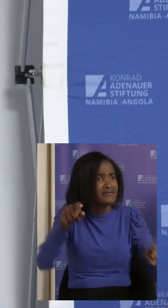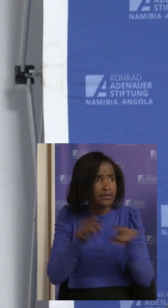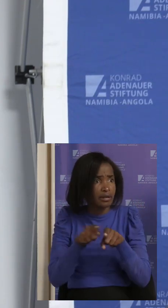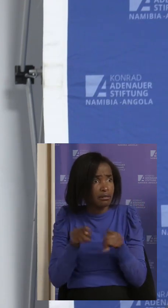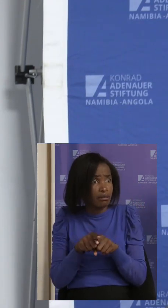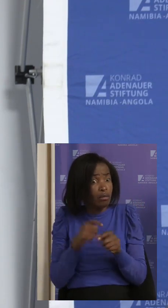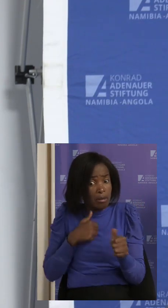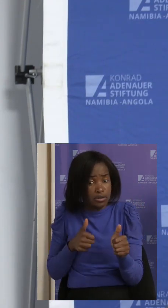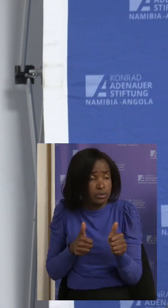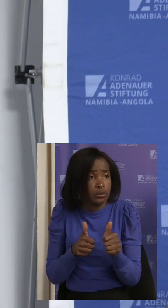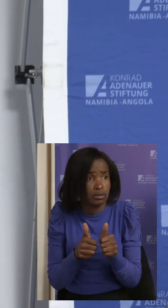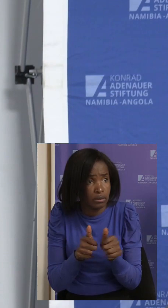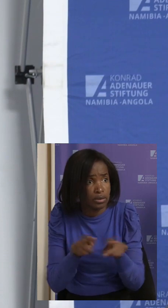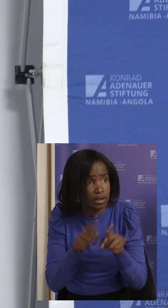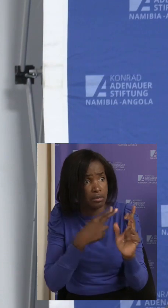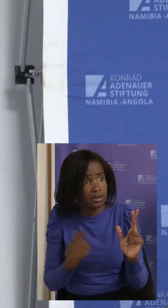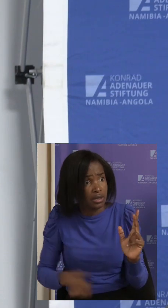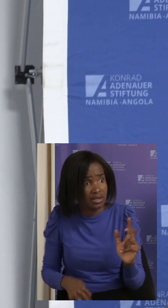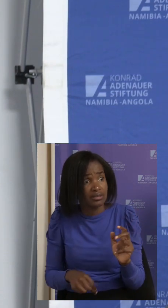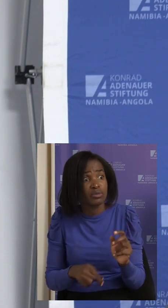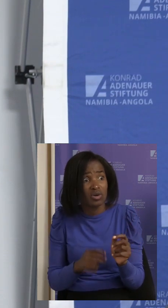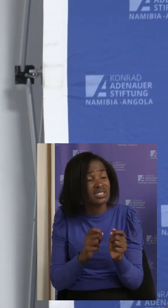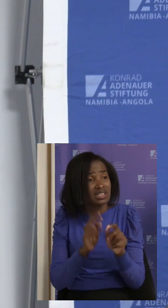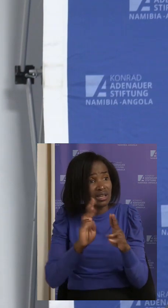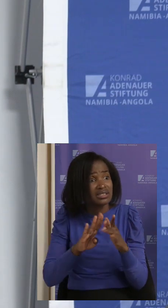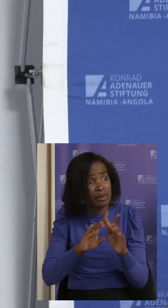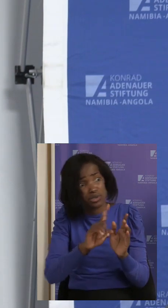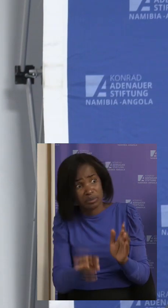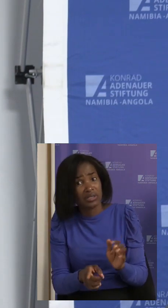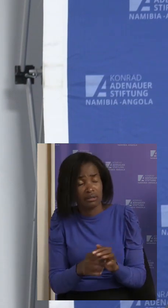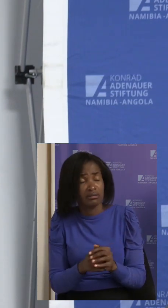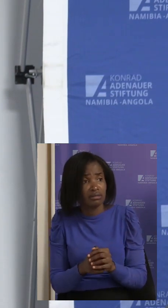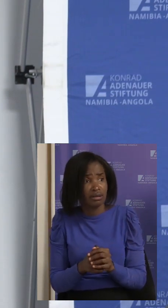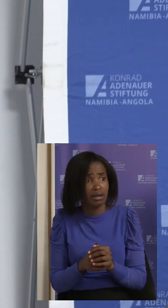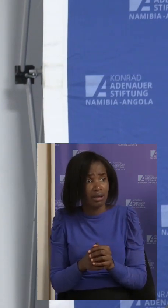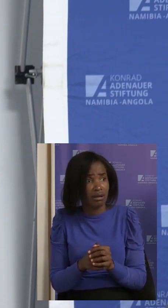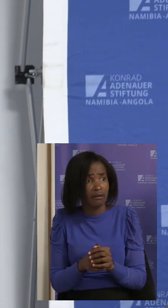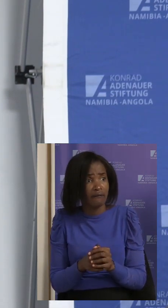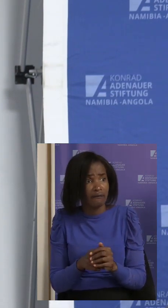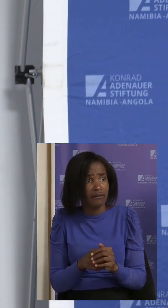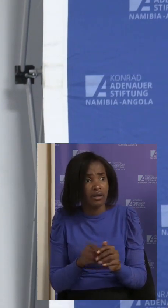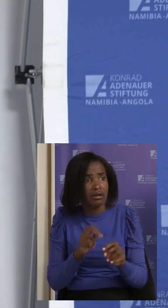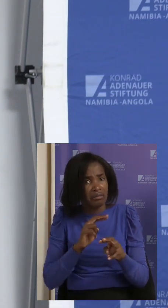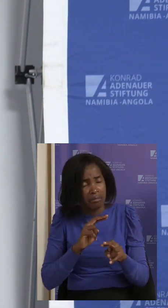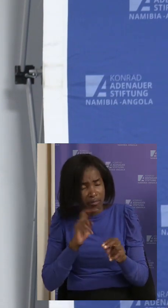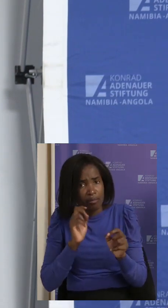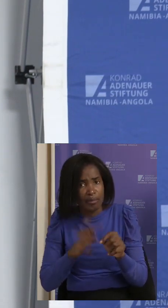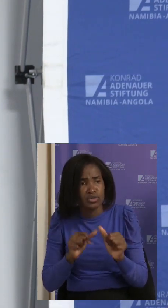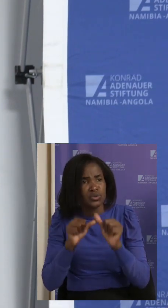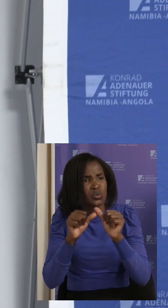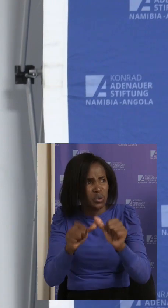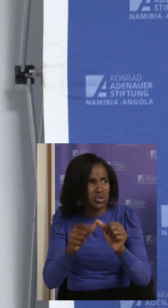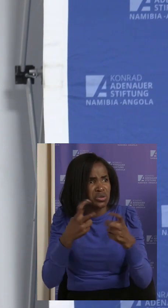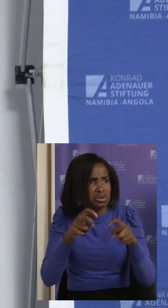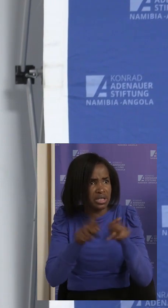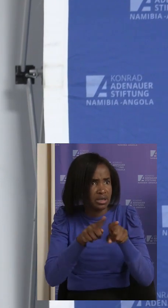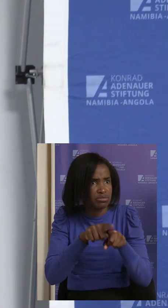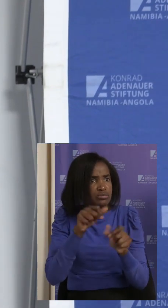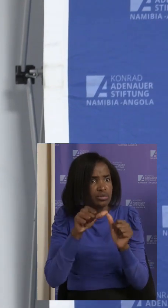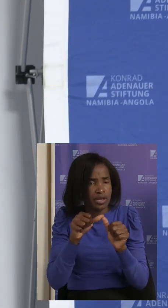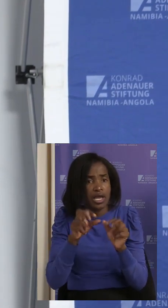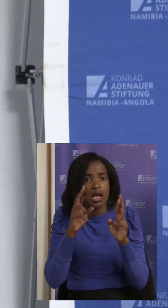it's also a matter of speed at the end of the day. So yeah, we will continue with this type of dialogues. And